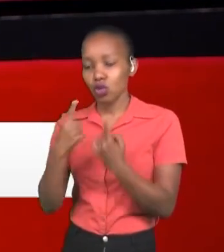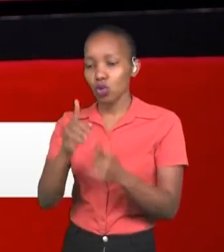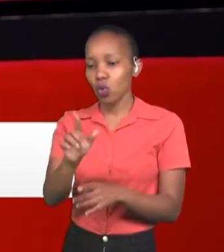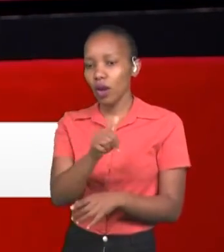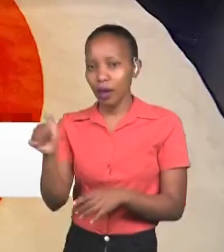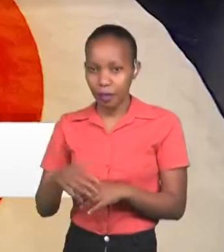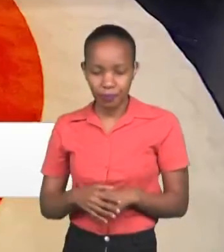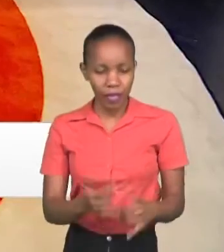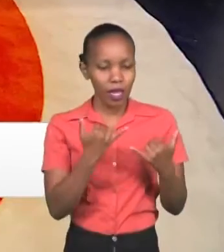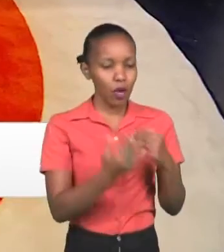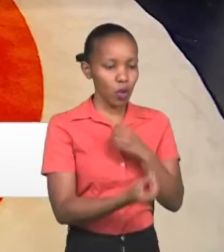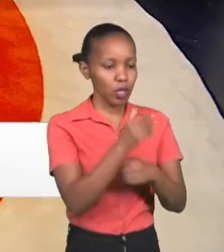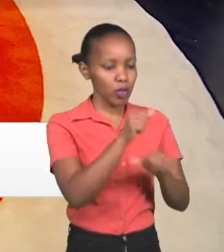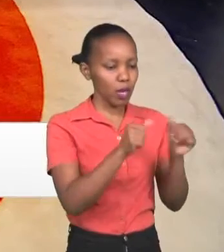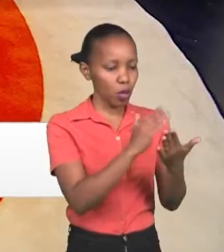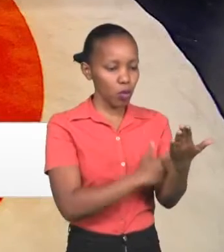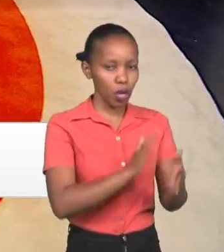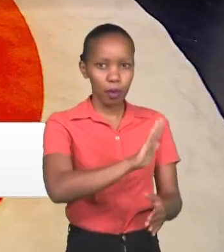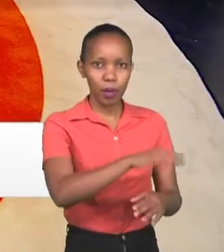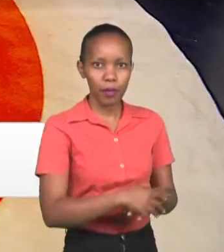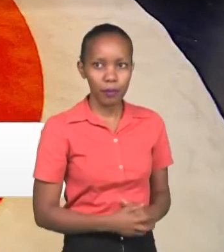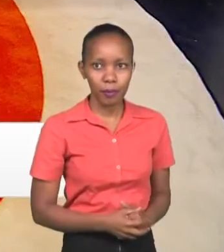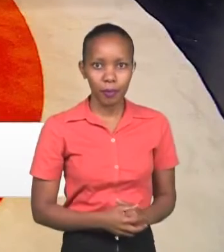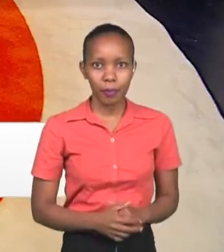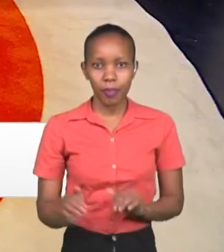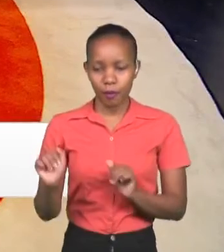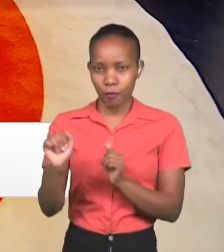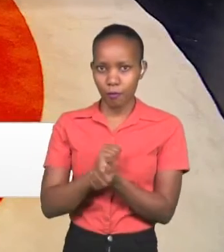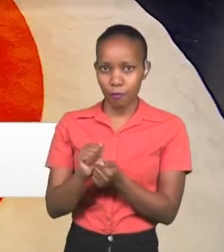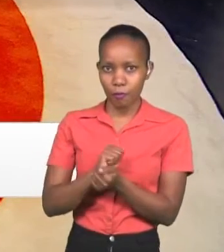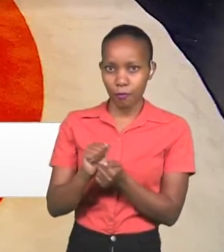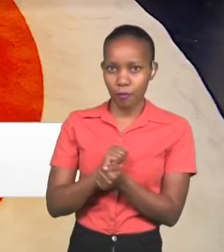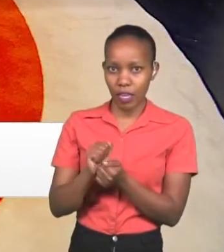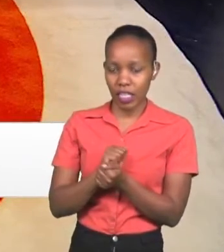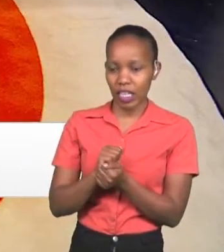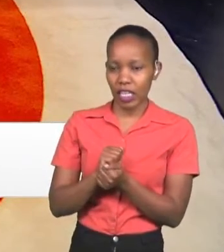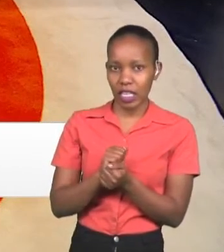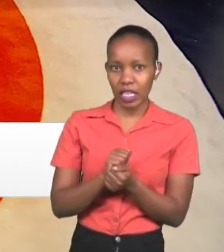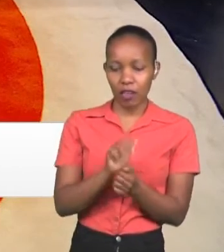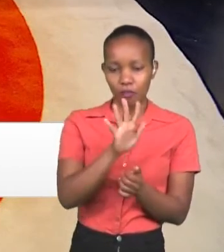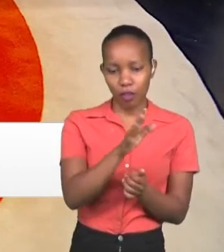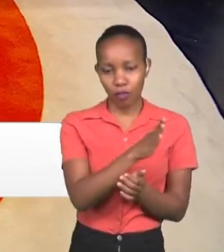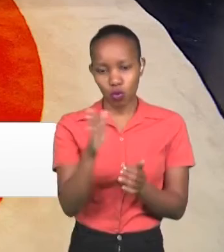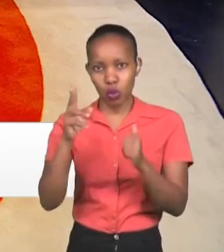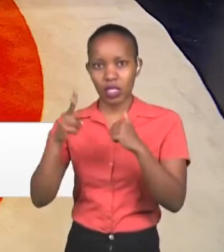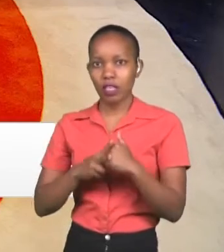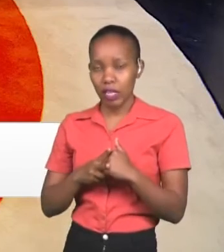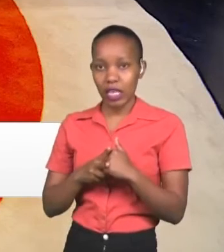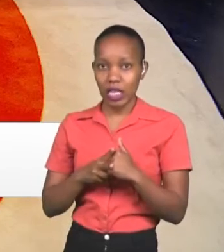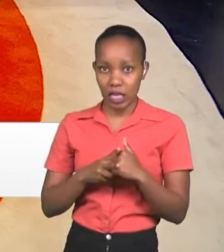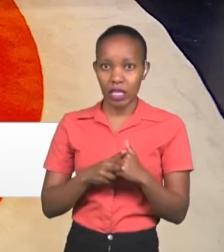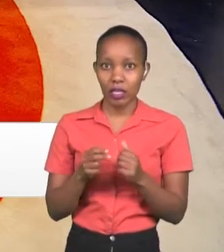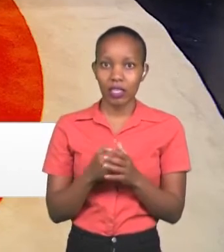gentlemen, switchboard. Uh-huh. Mazaleo? Yes, of course. Friday to? Friday to Sunday. Uh-huh. Yeah. 5 to 7 p.m. It's going to be amazing.